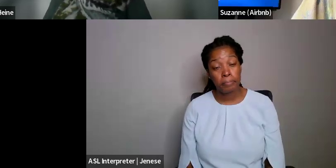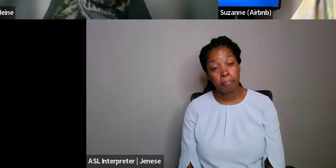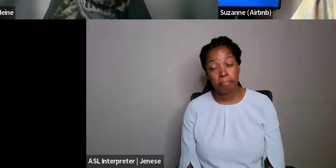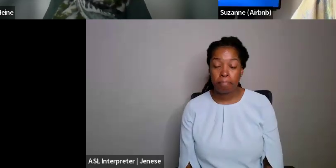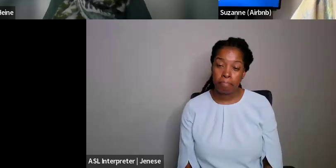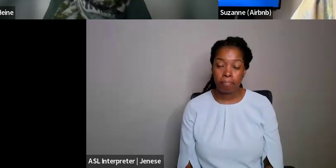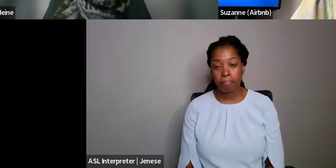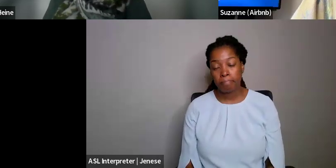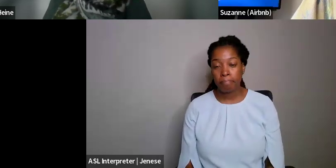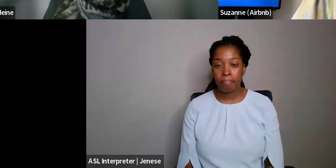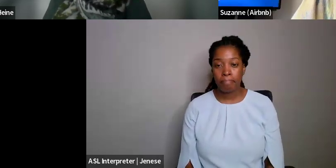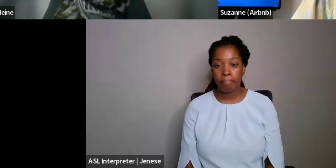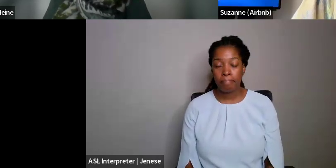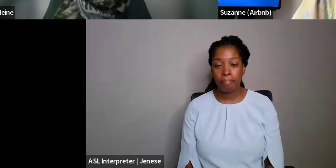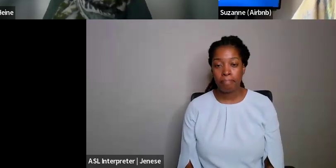Yeah, I think,